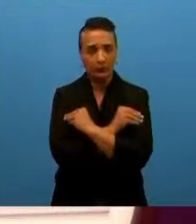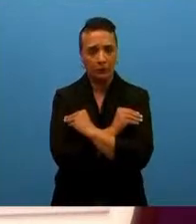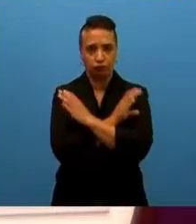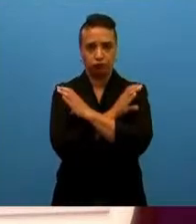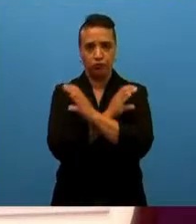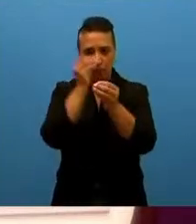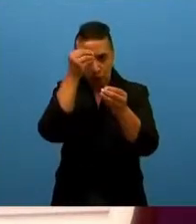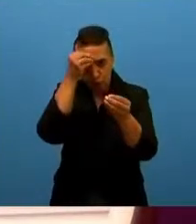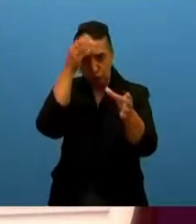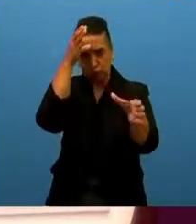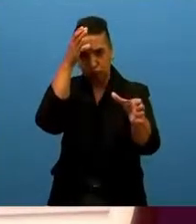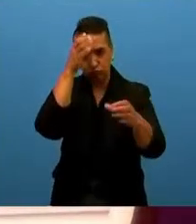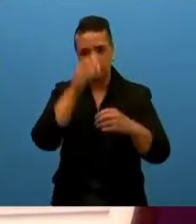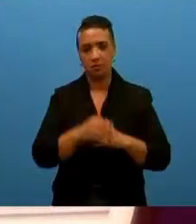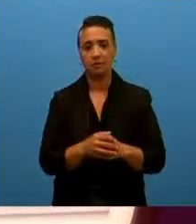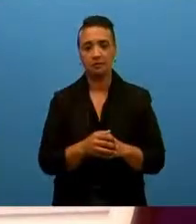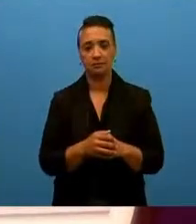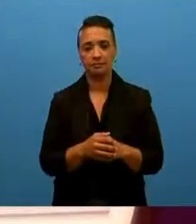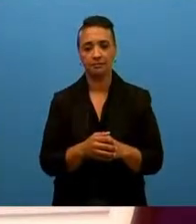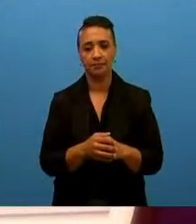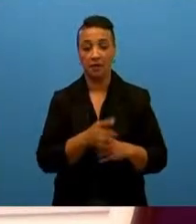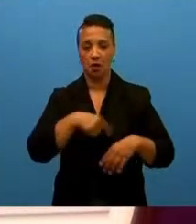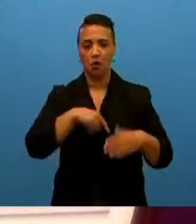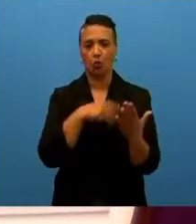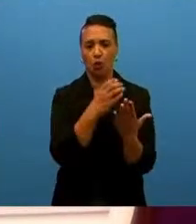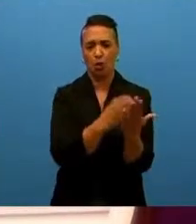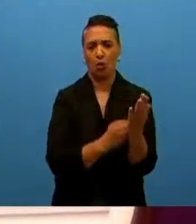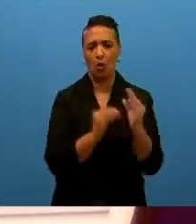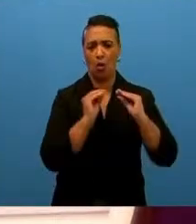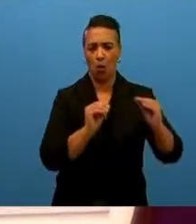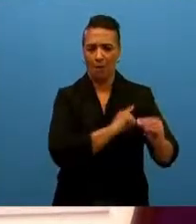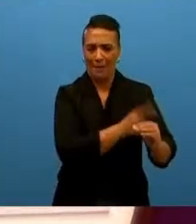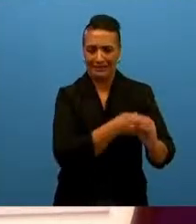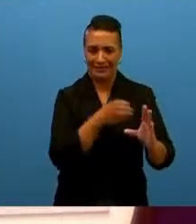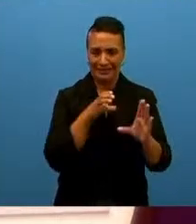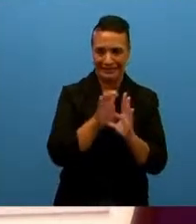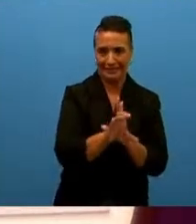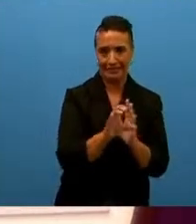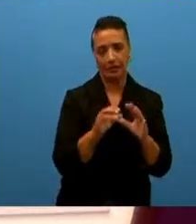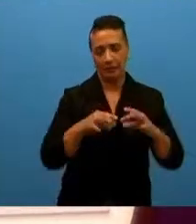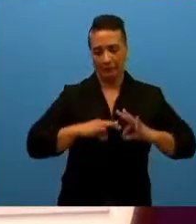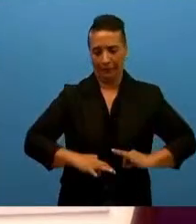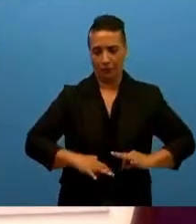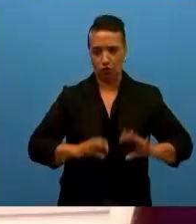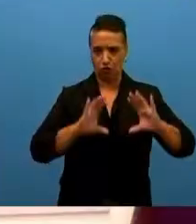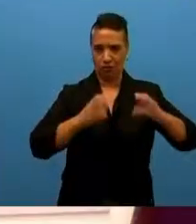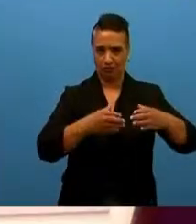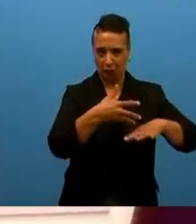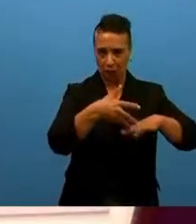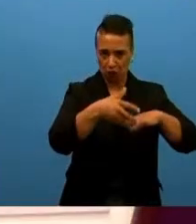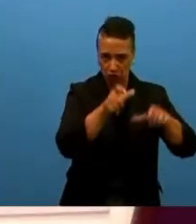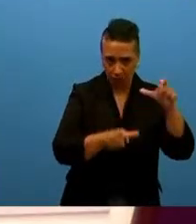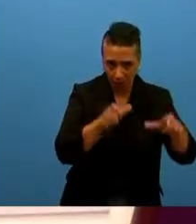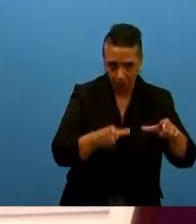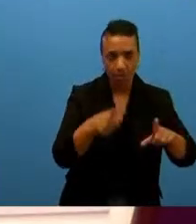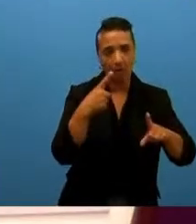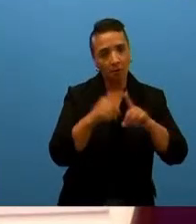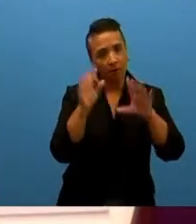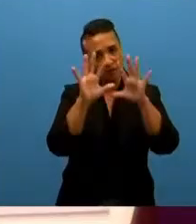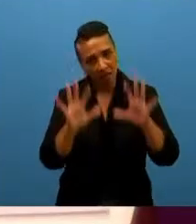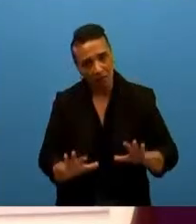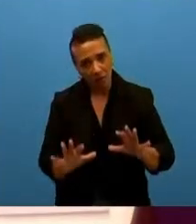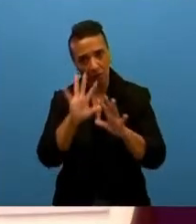Kuntai Karu Course, a joint initiative of the Ministry of Indigenous Peoples, the Ministry of the Environment and